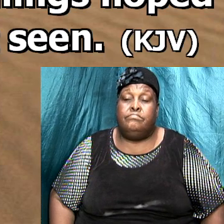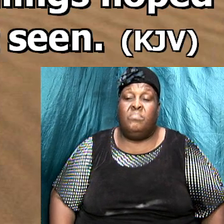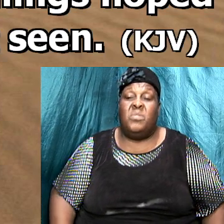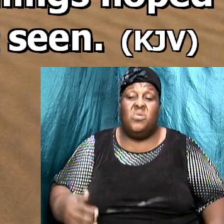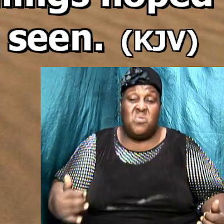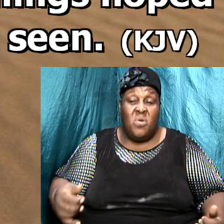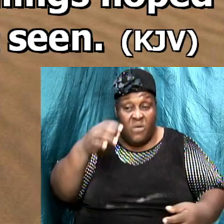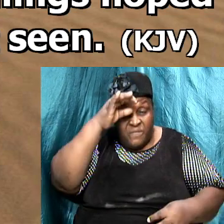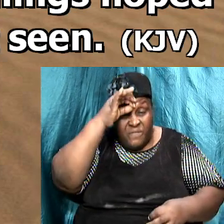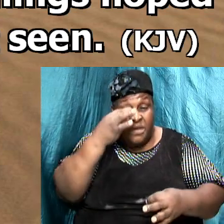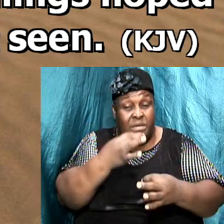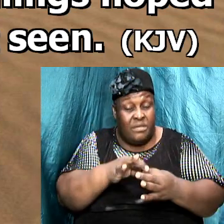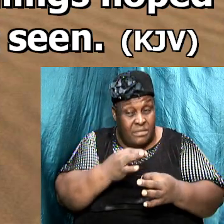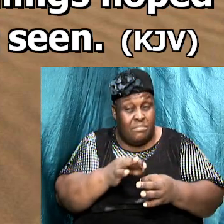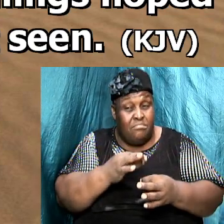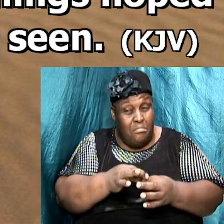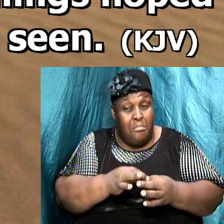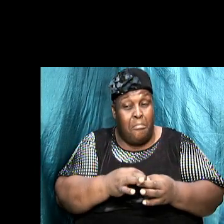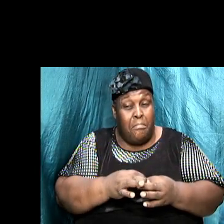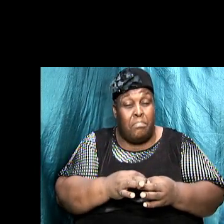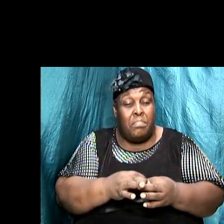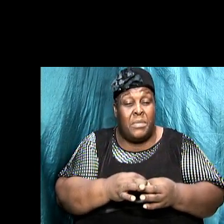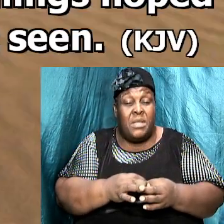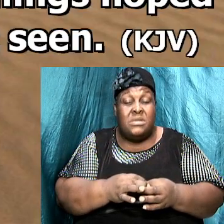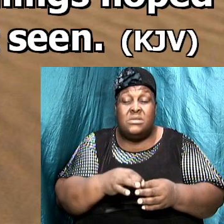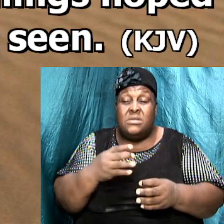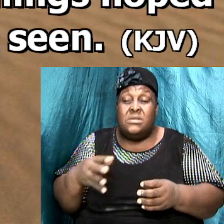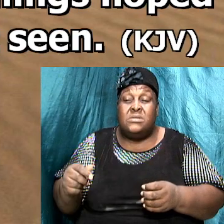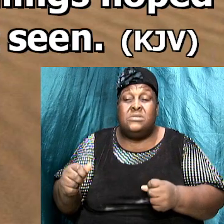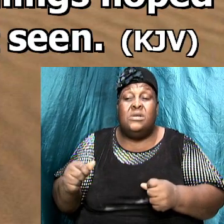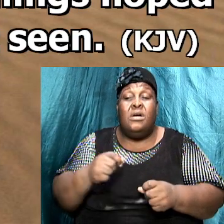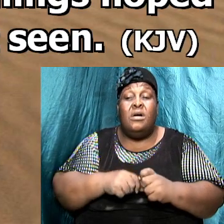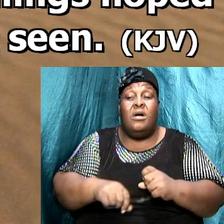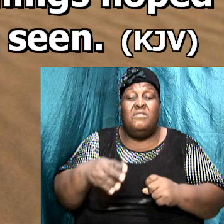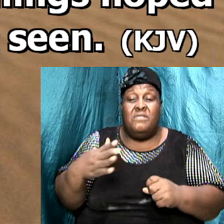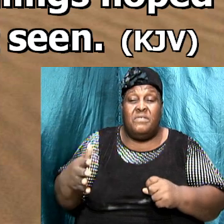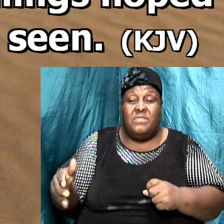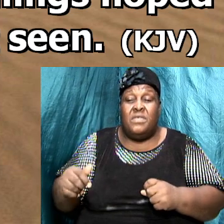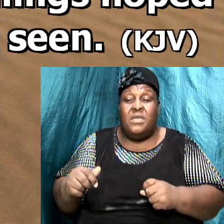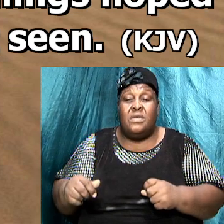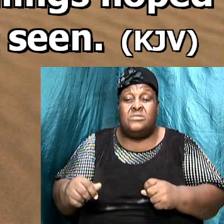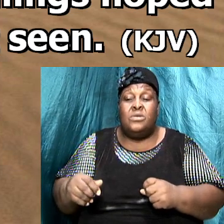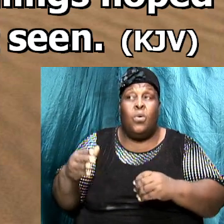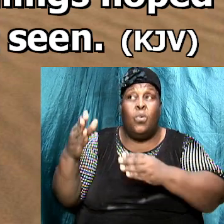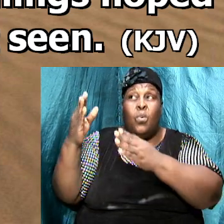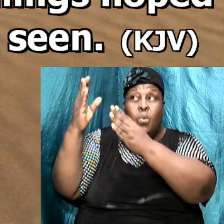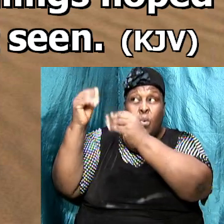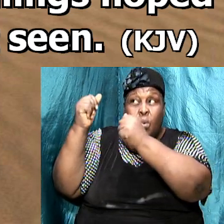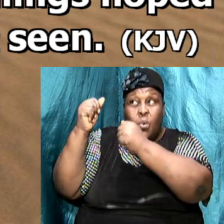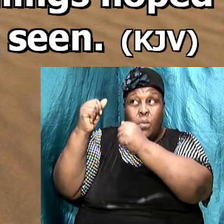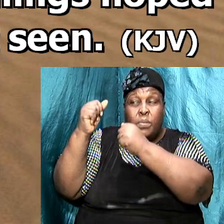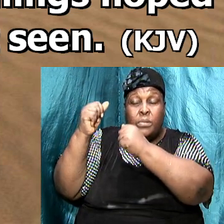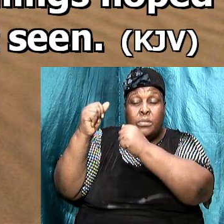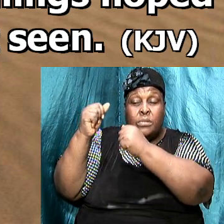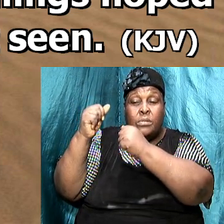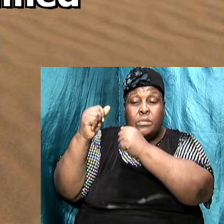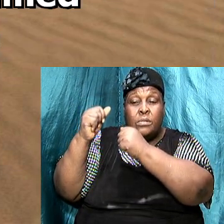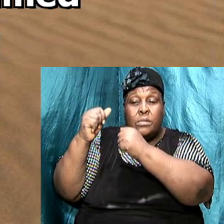Now faith is the substance of things hoped for.